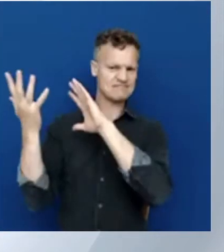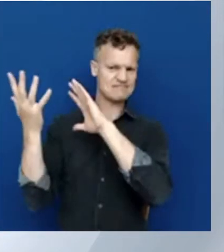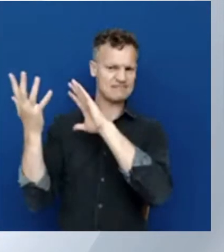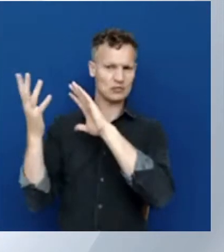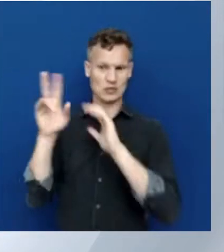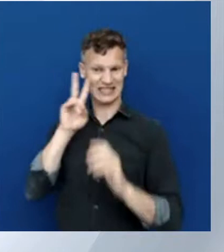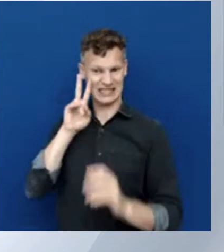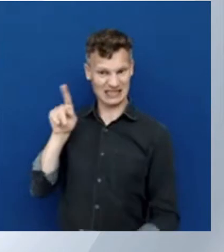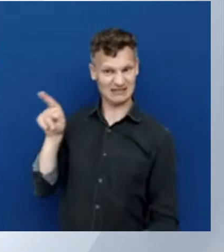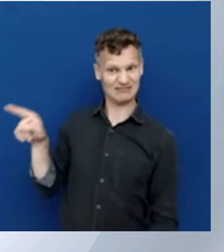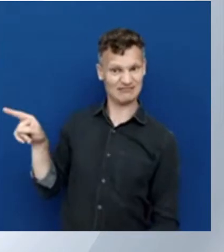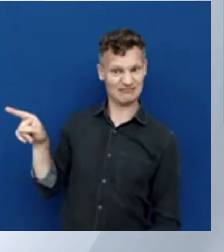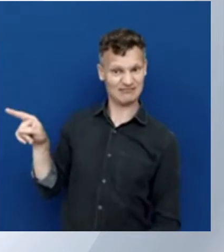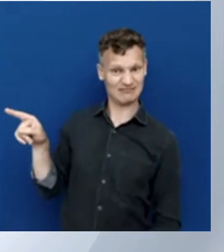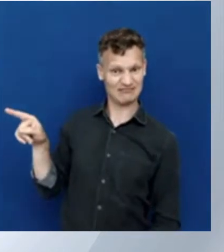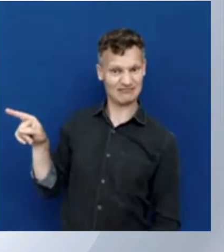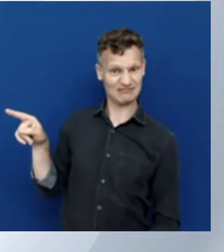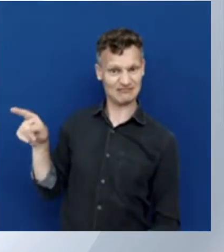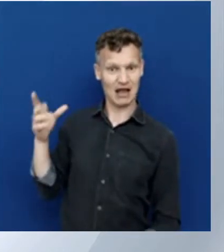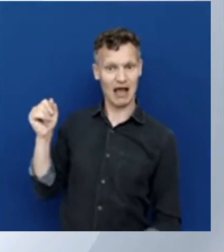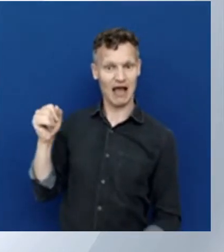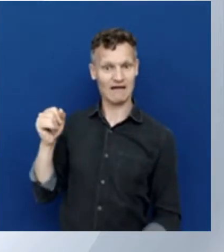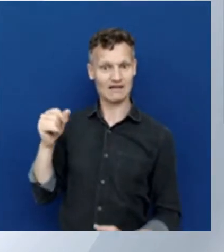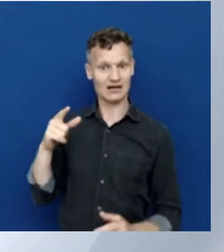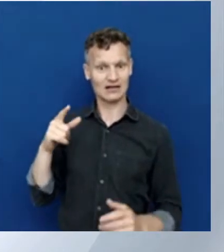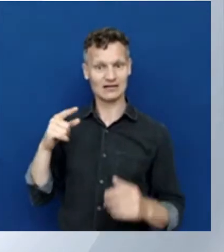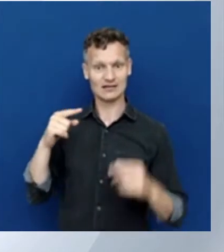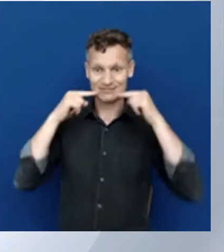joker missing here, and that is the